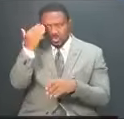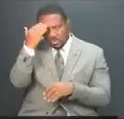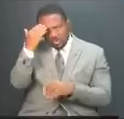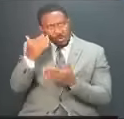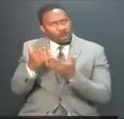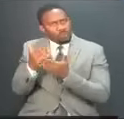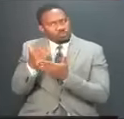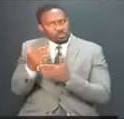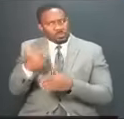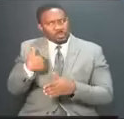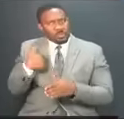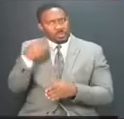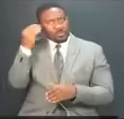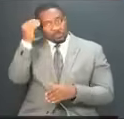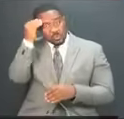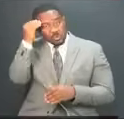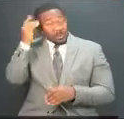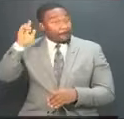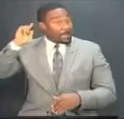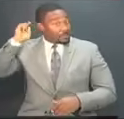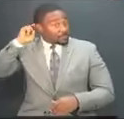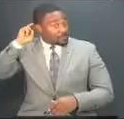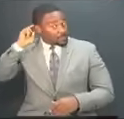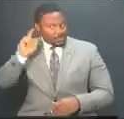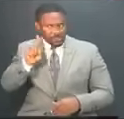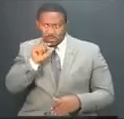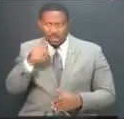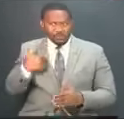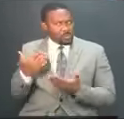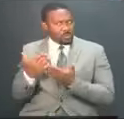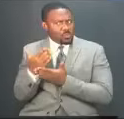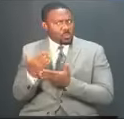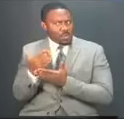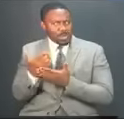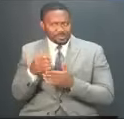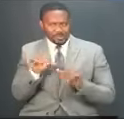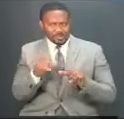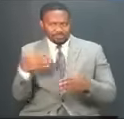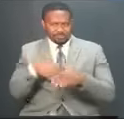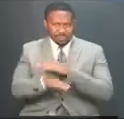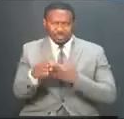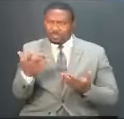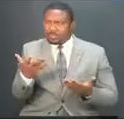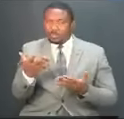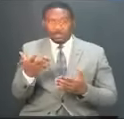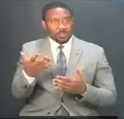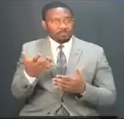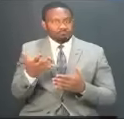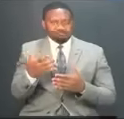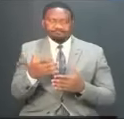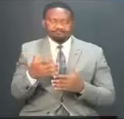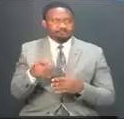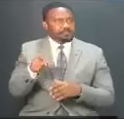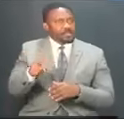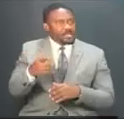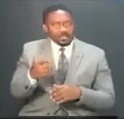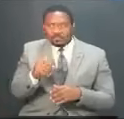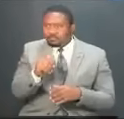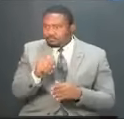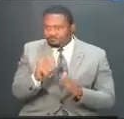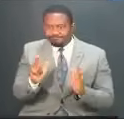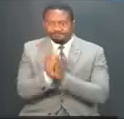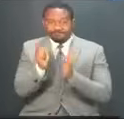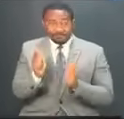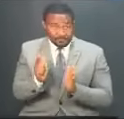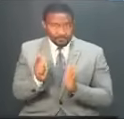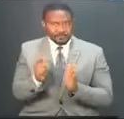grounds for knowing that he is not entitled to do so commits an offense. It is crucial